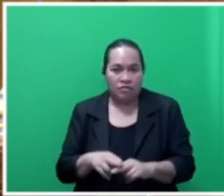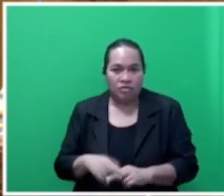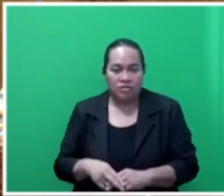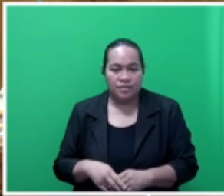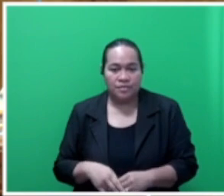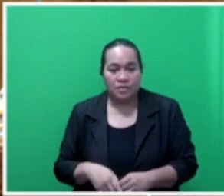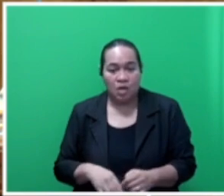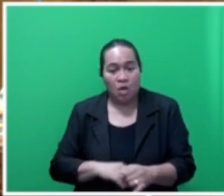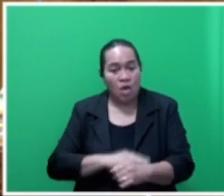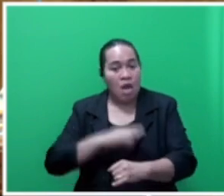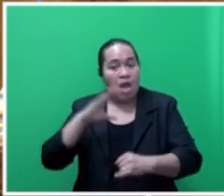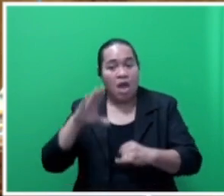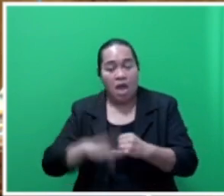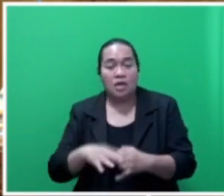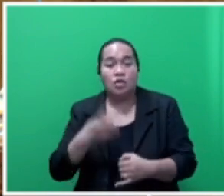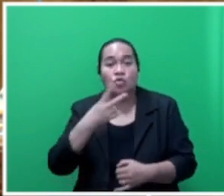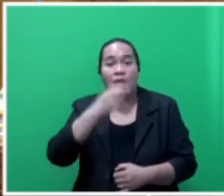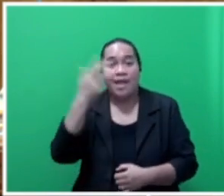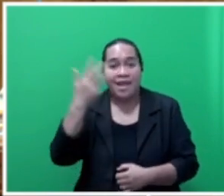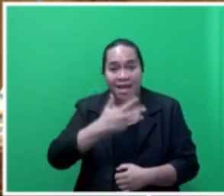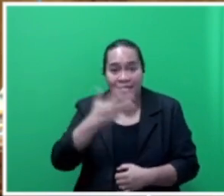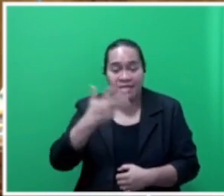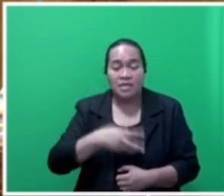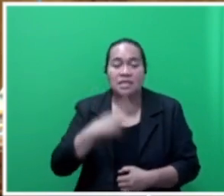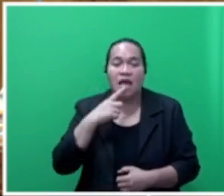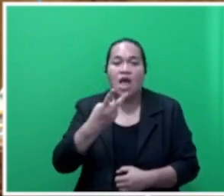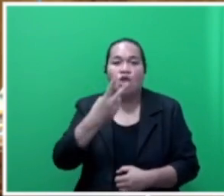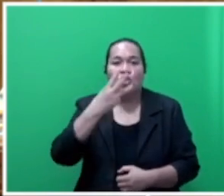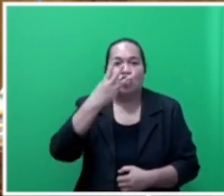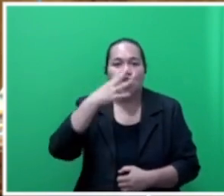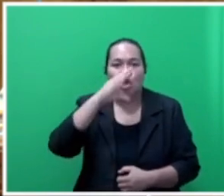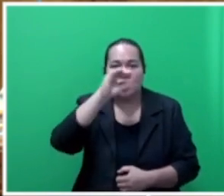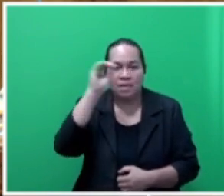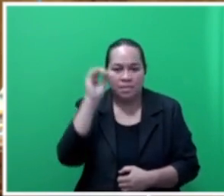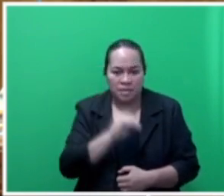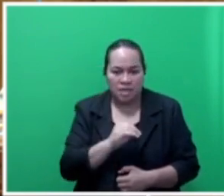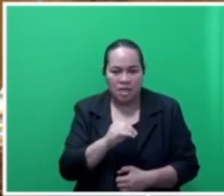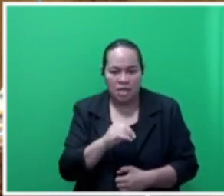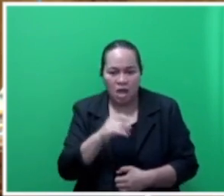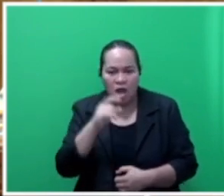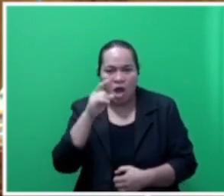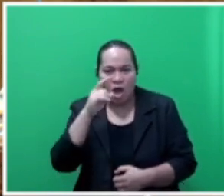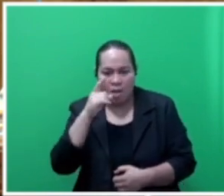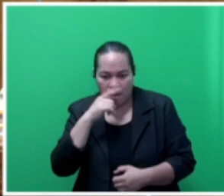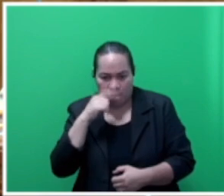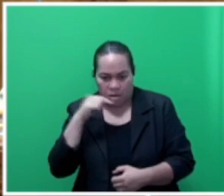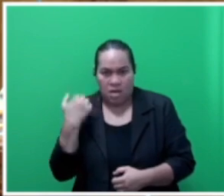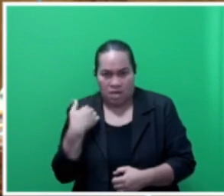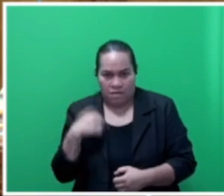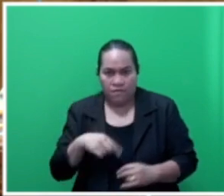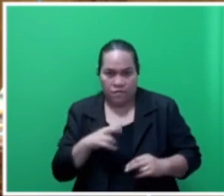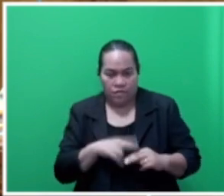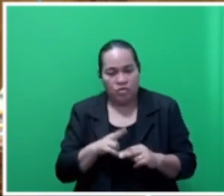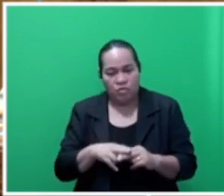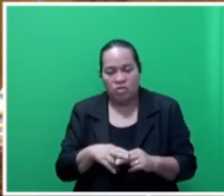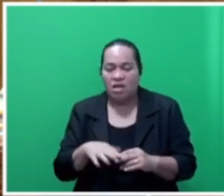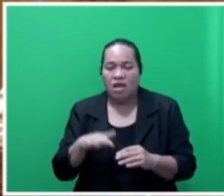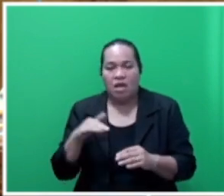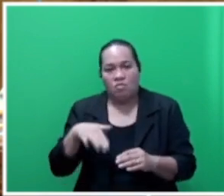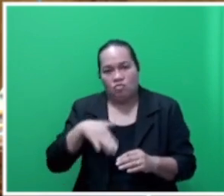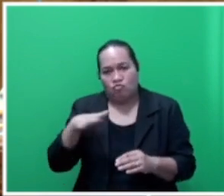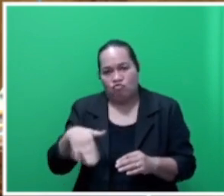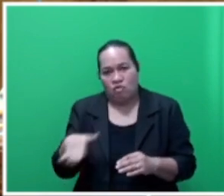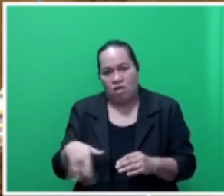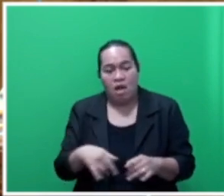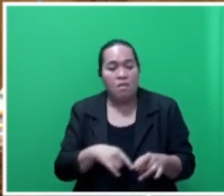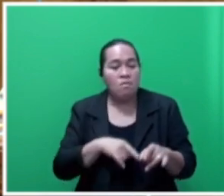At the end of 2019, 30% of our total population were living below the poverty line, and the majority of them